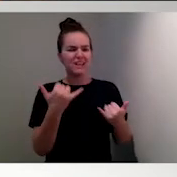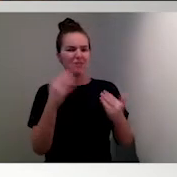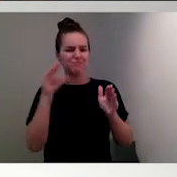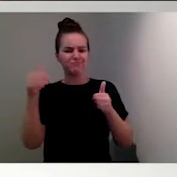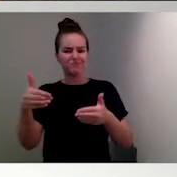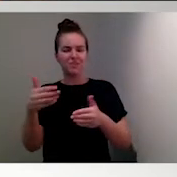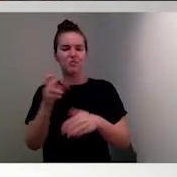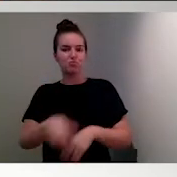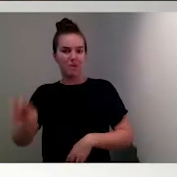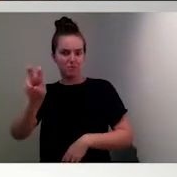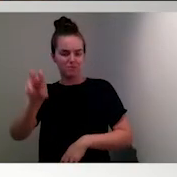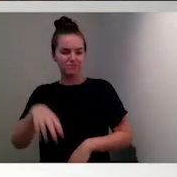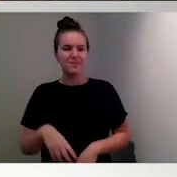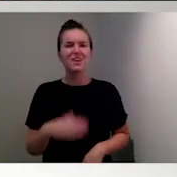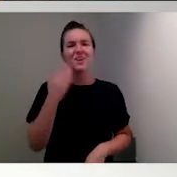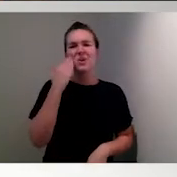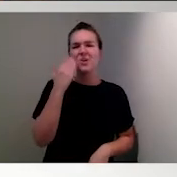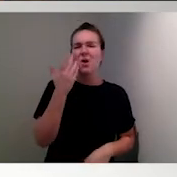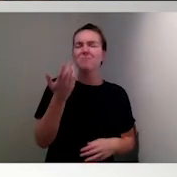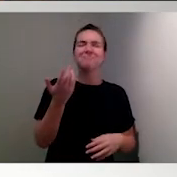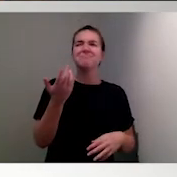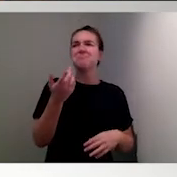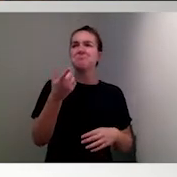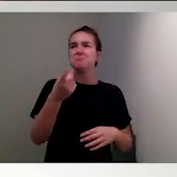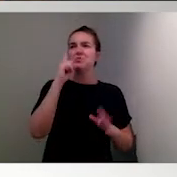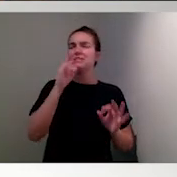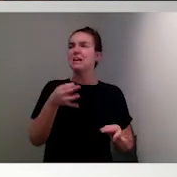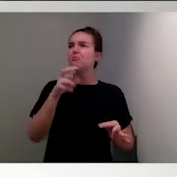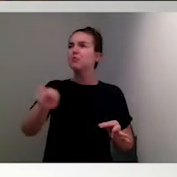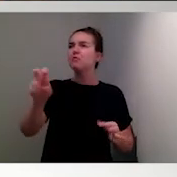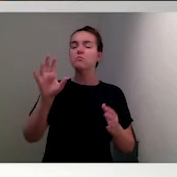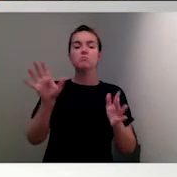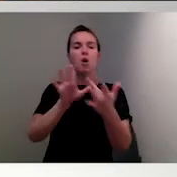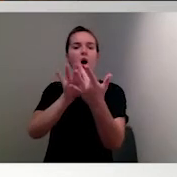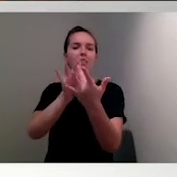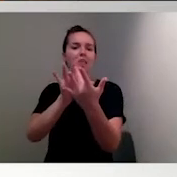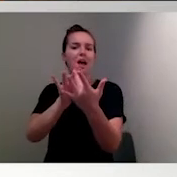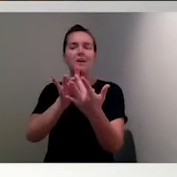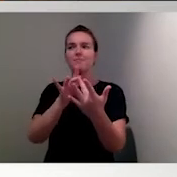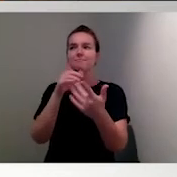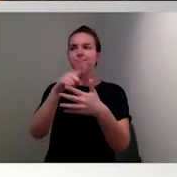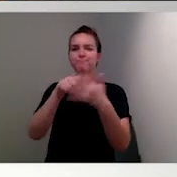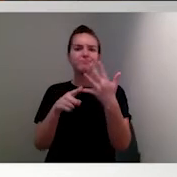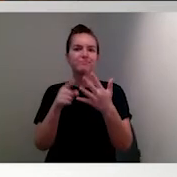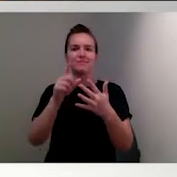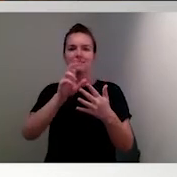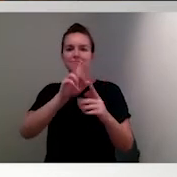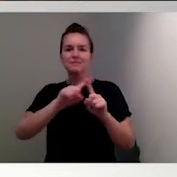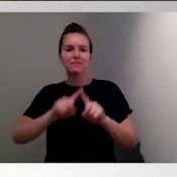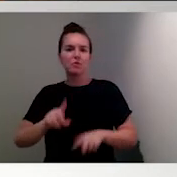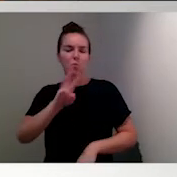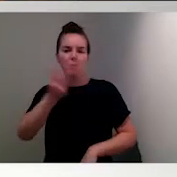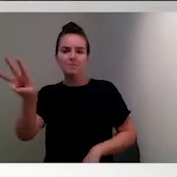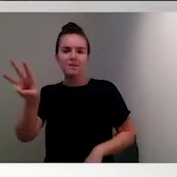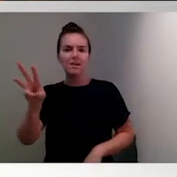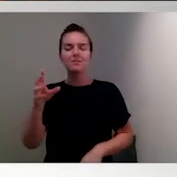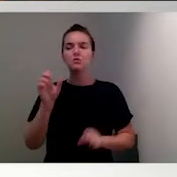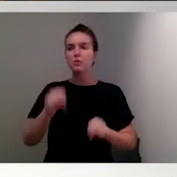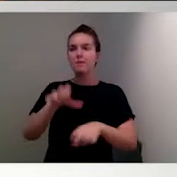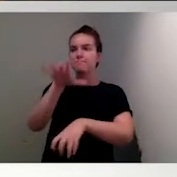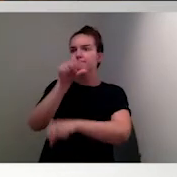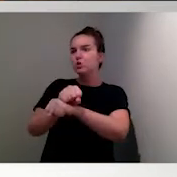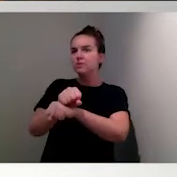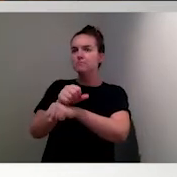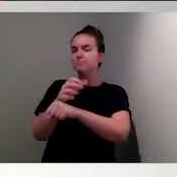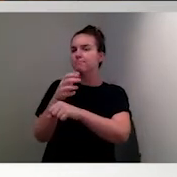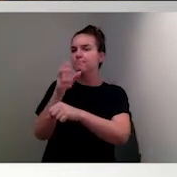click submit on Hotwire or Expedia or Orbitz or anything else. That's really easy. You can do your own research